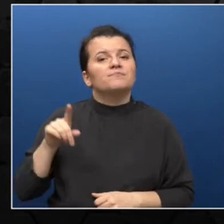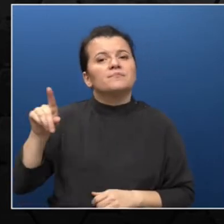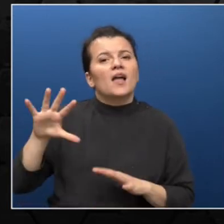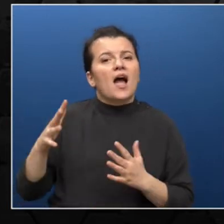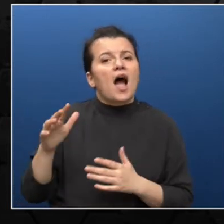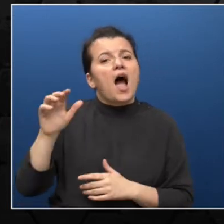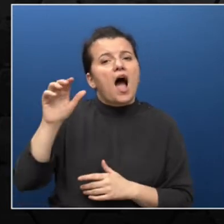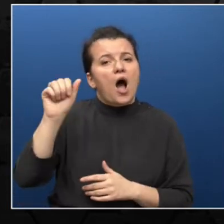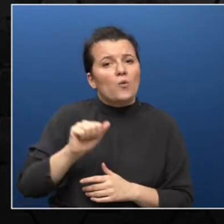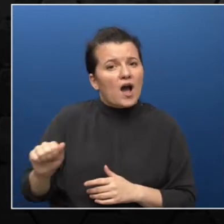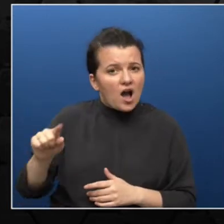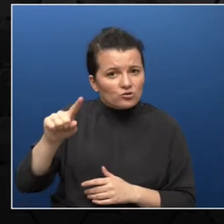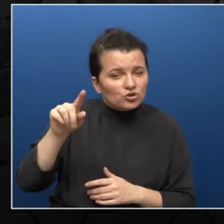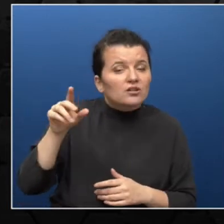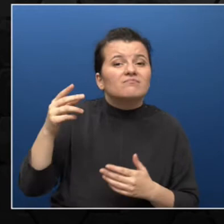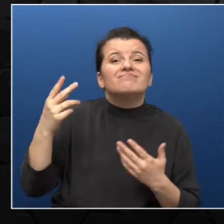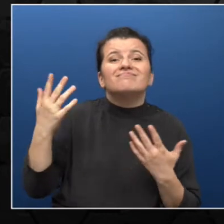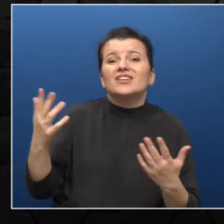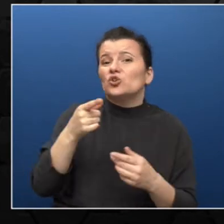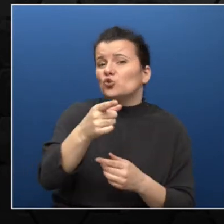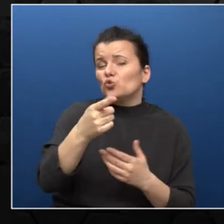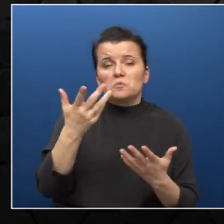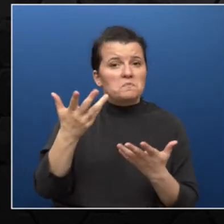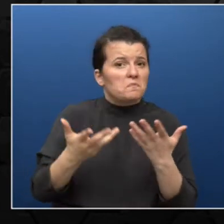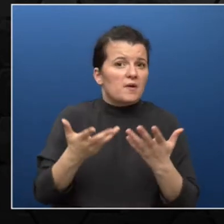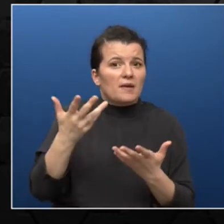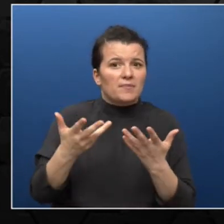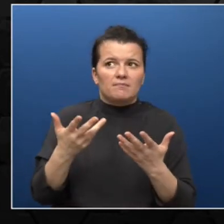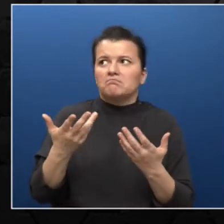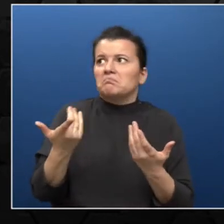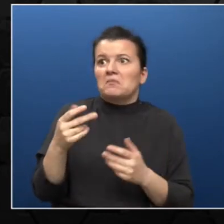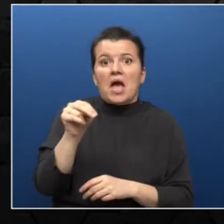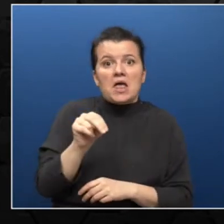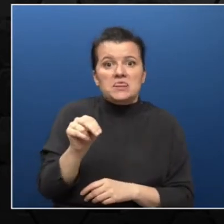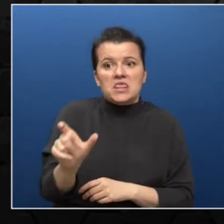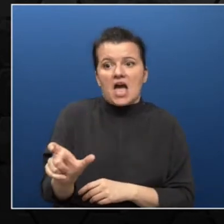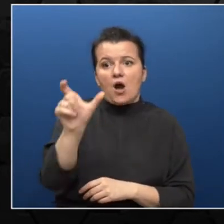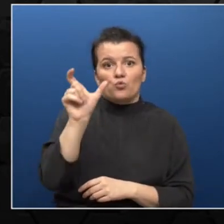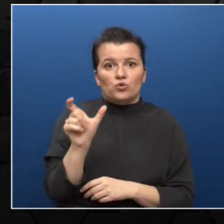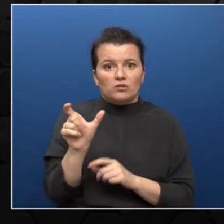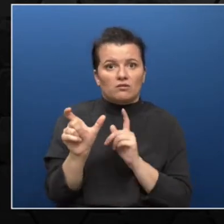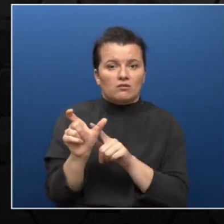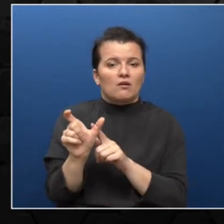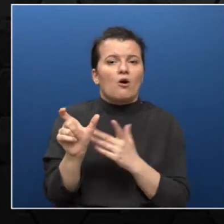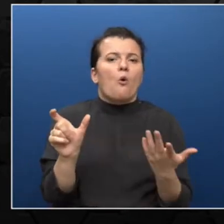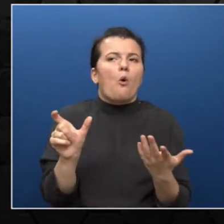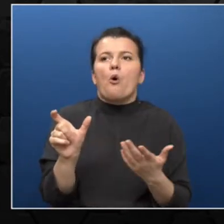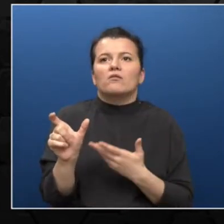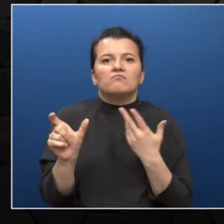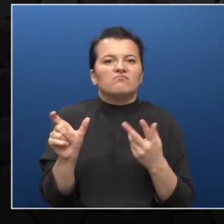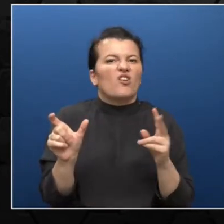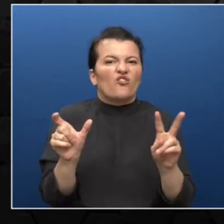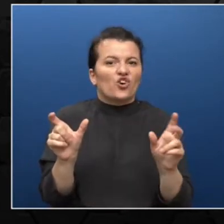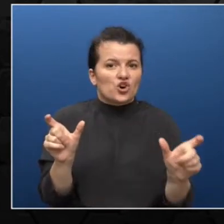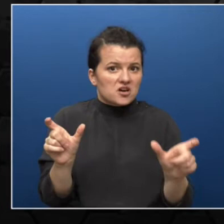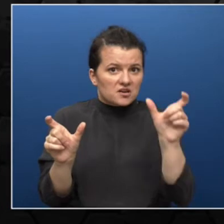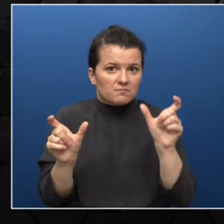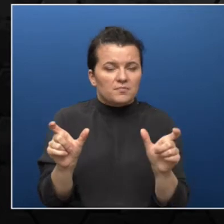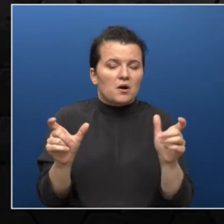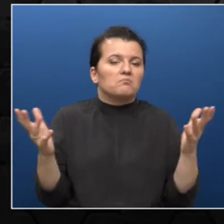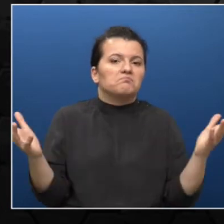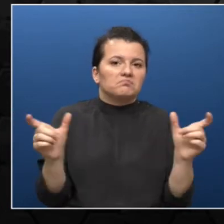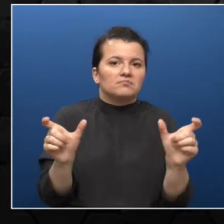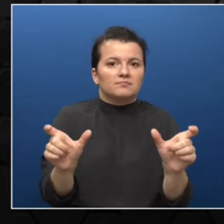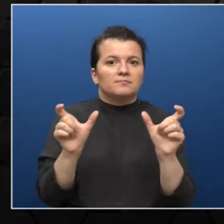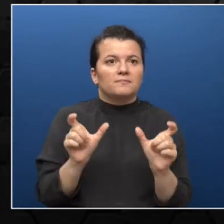Analytics API. So if you have a noun or some kind of word in your text that is a named entity